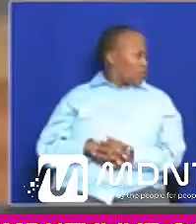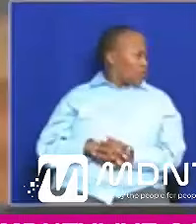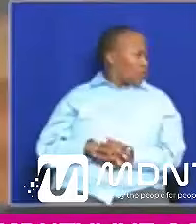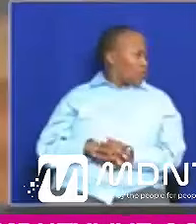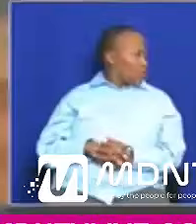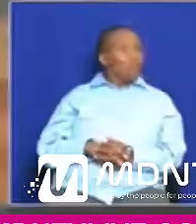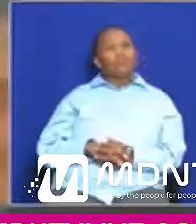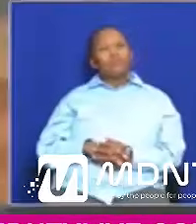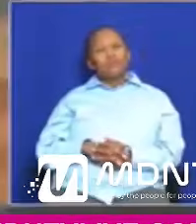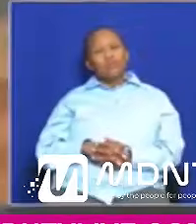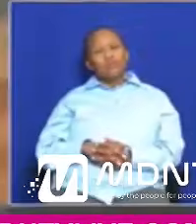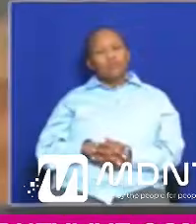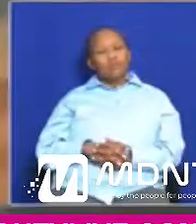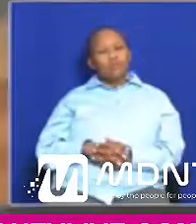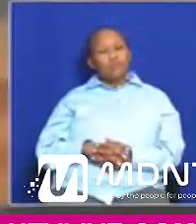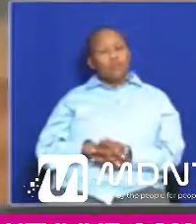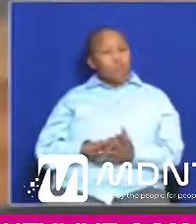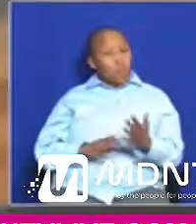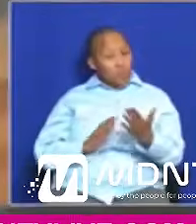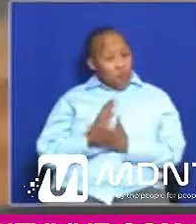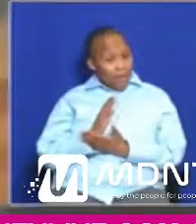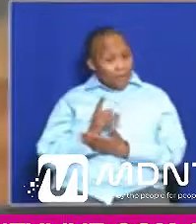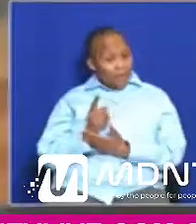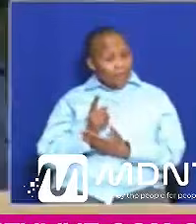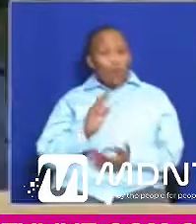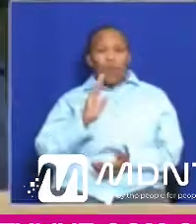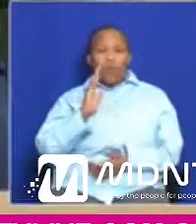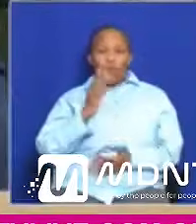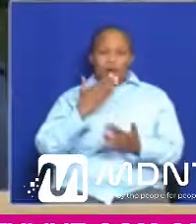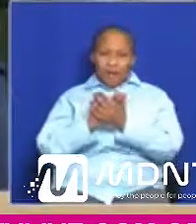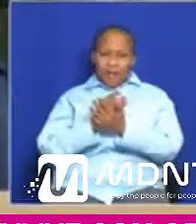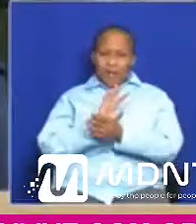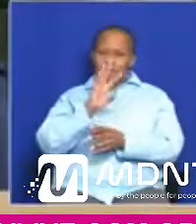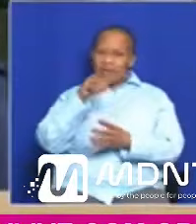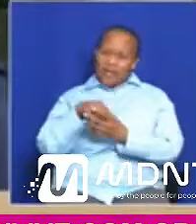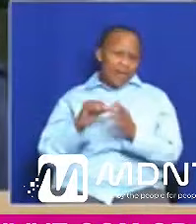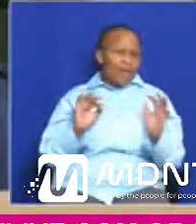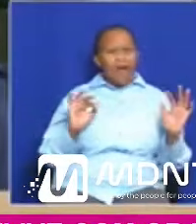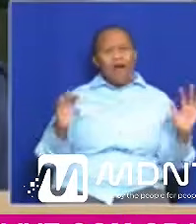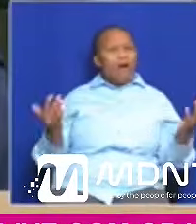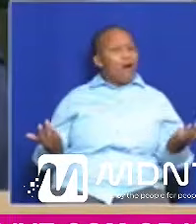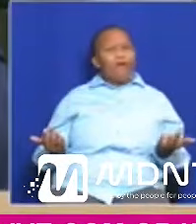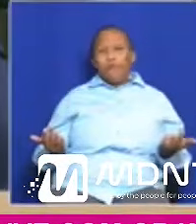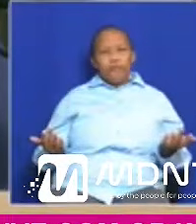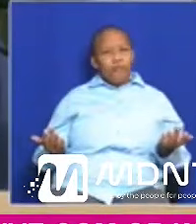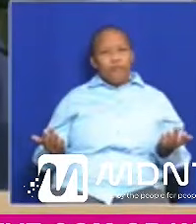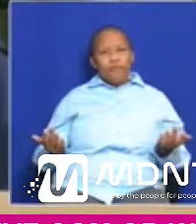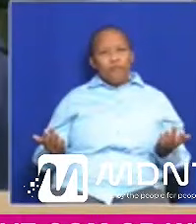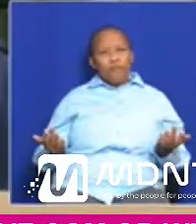saying how that right would be implicated. Of course, not in these proceedings, but you